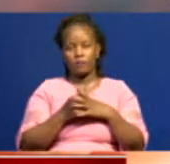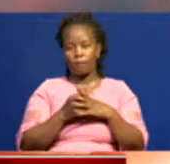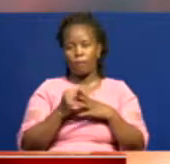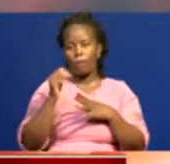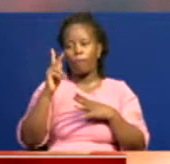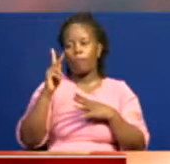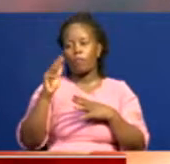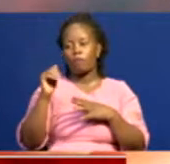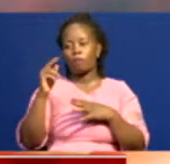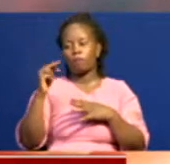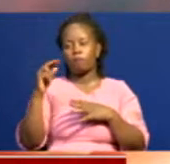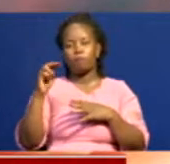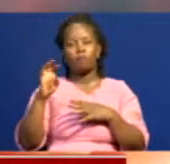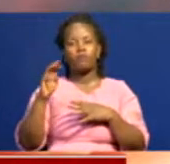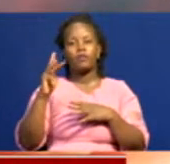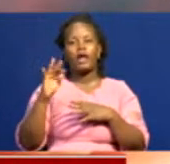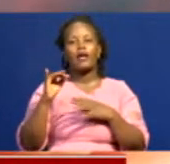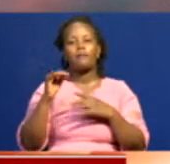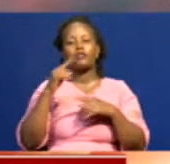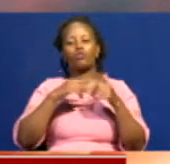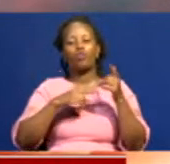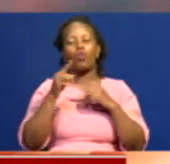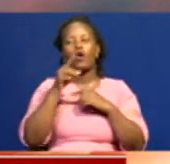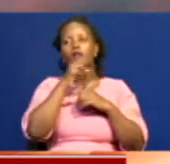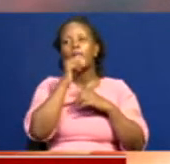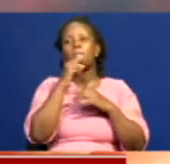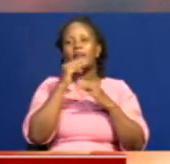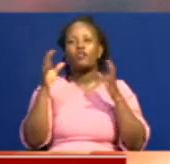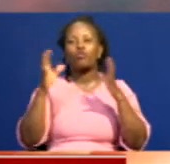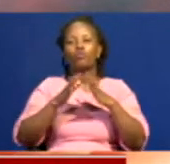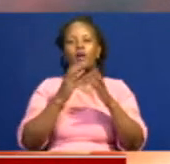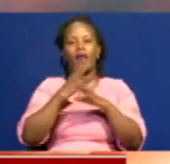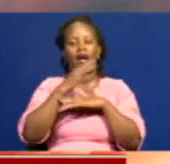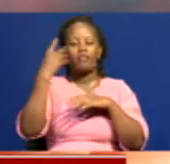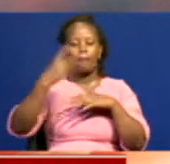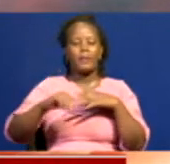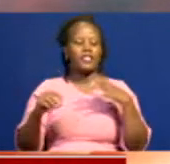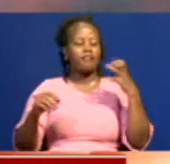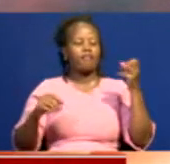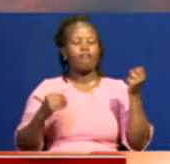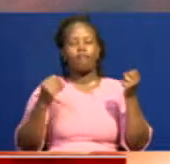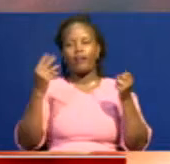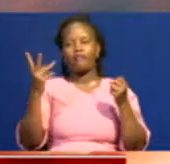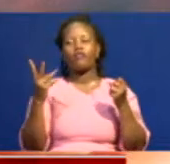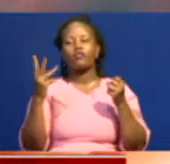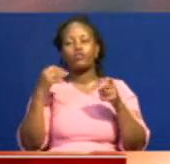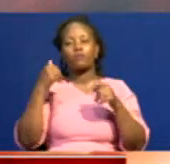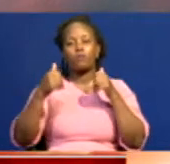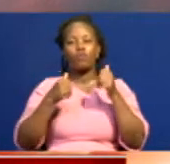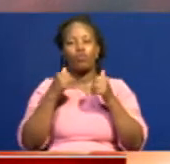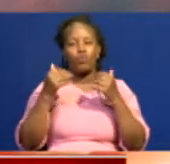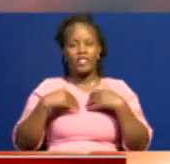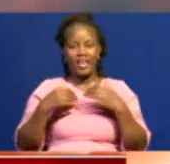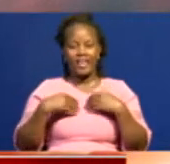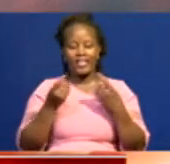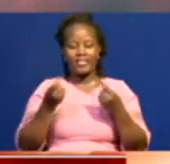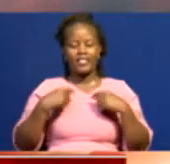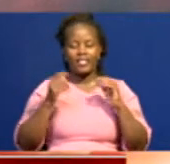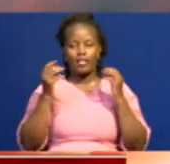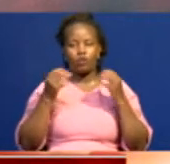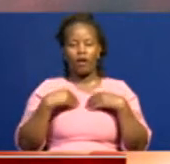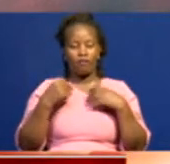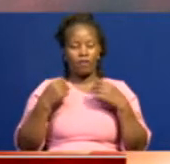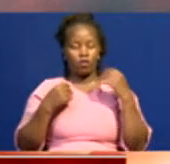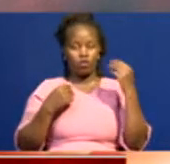won the men's title after beating Kangemi All-Stars 5-4 in post-match penalties after playing to a 2-all draw in